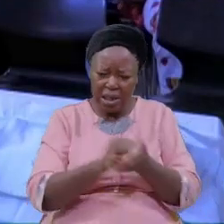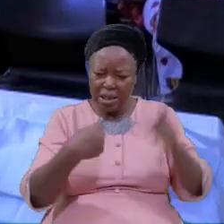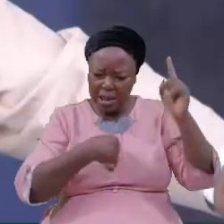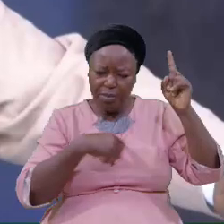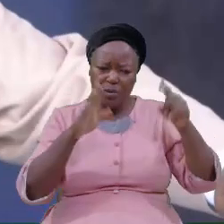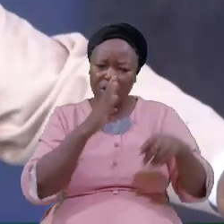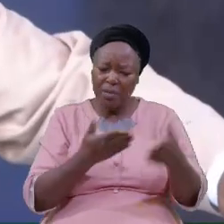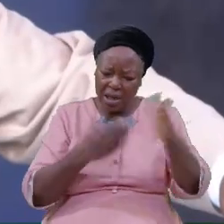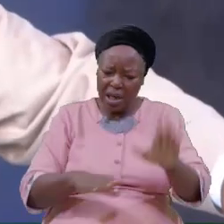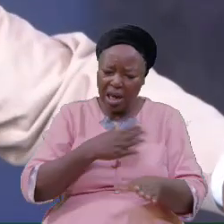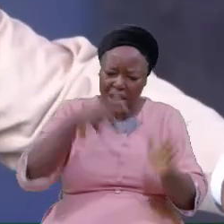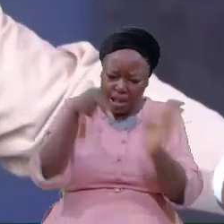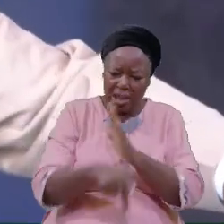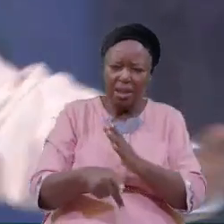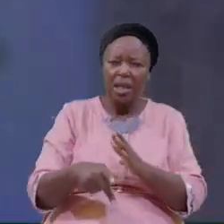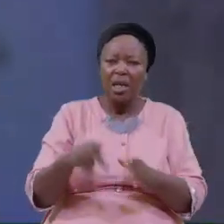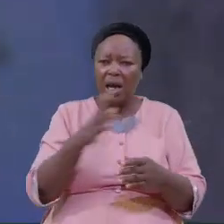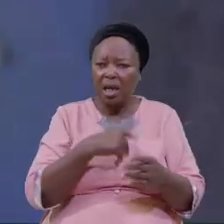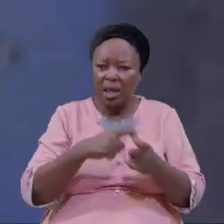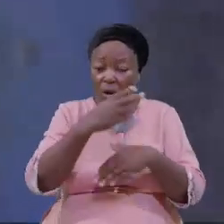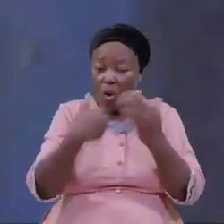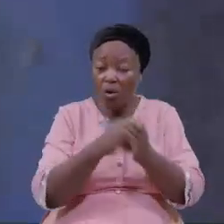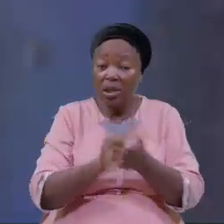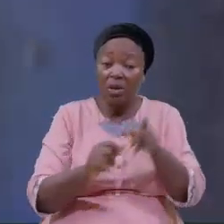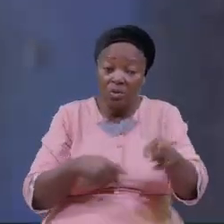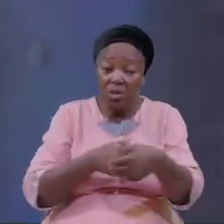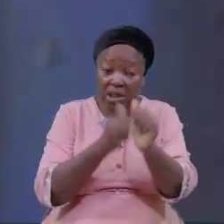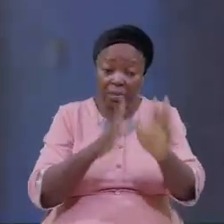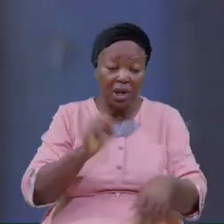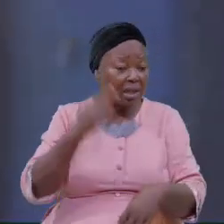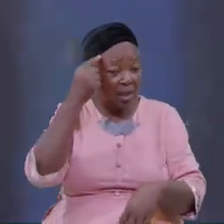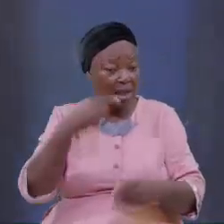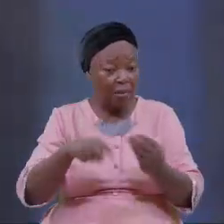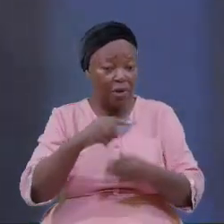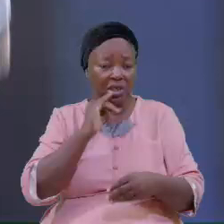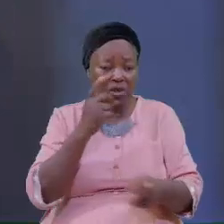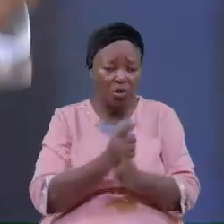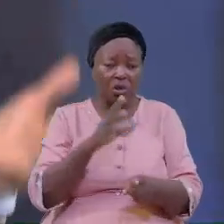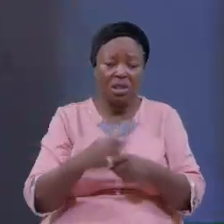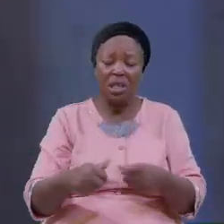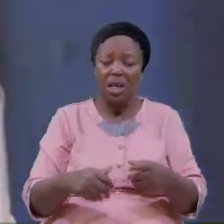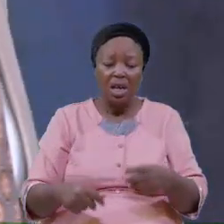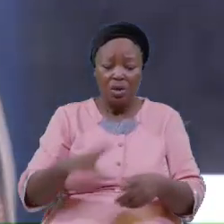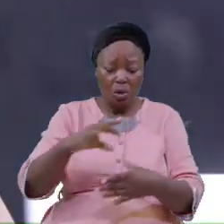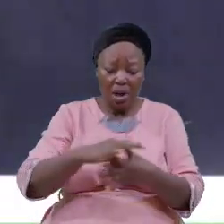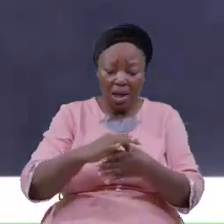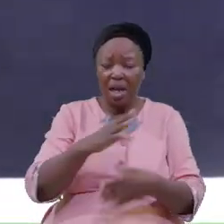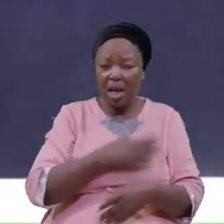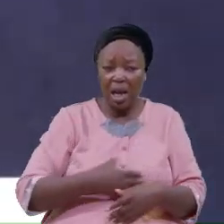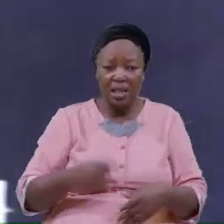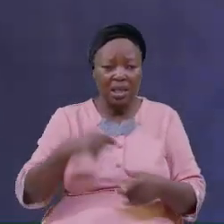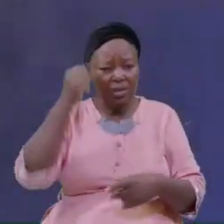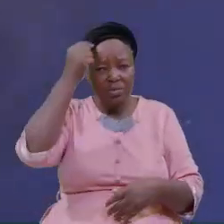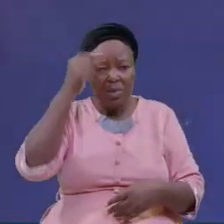slain. And all they could think about was their carnal competition. High, greater than